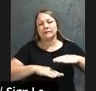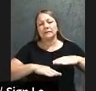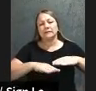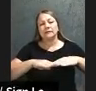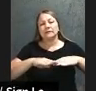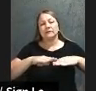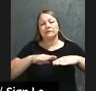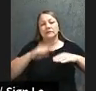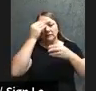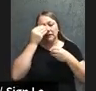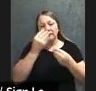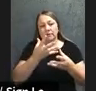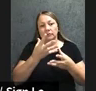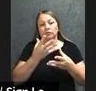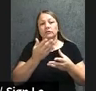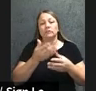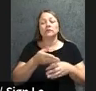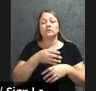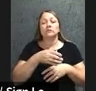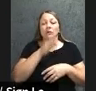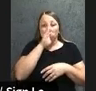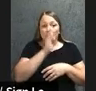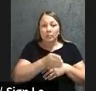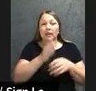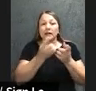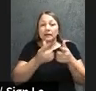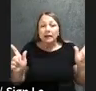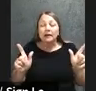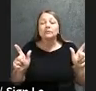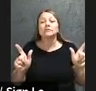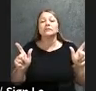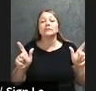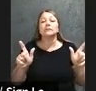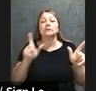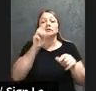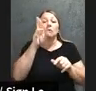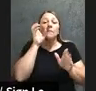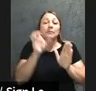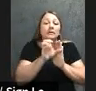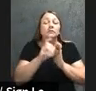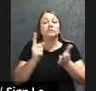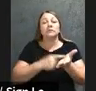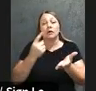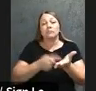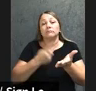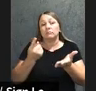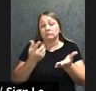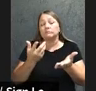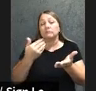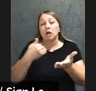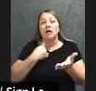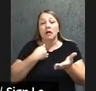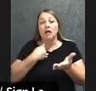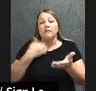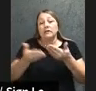communicated through plain language or pictures. That might be a better way of communicating if you or somebody has a